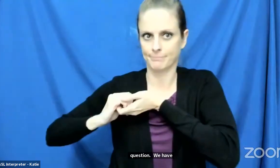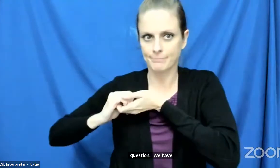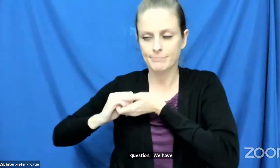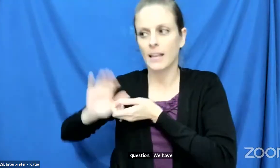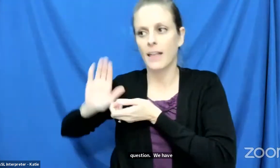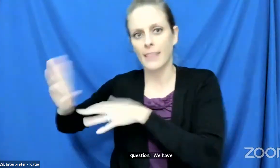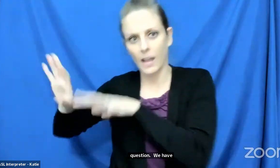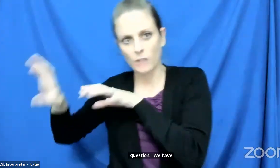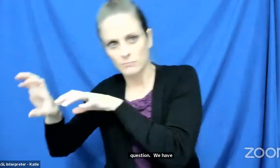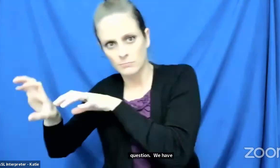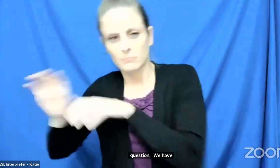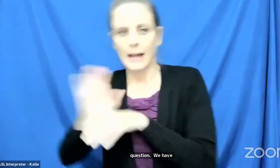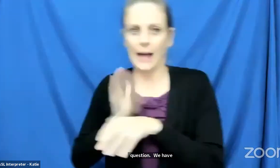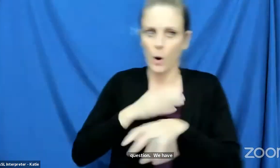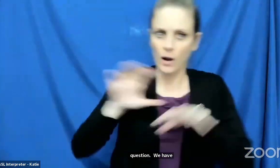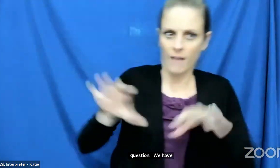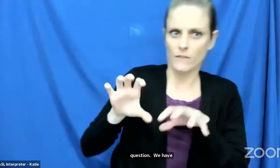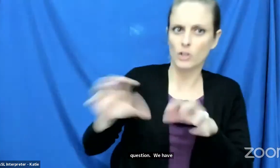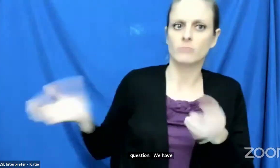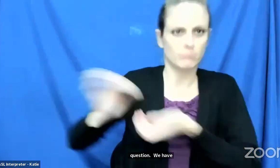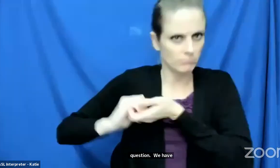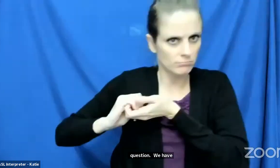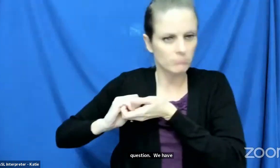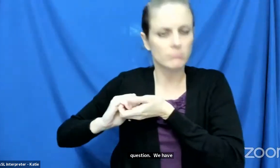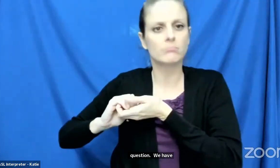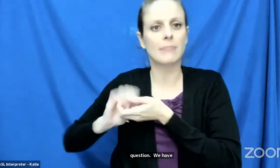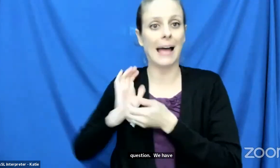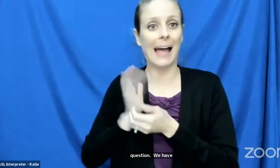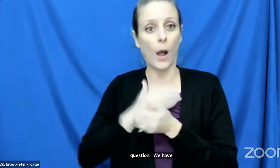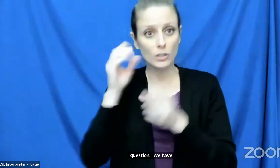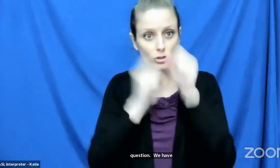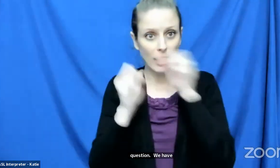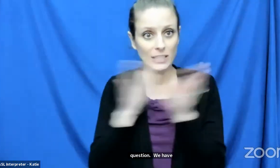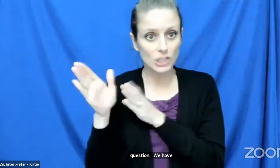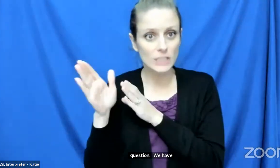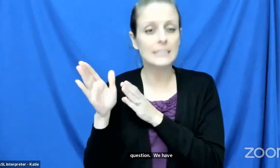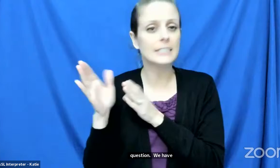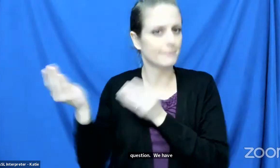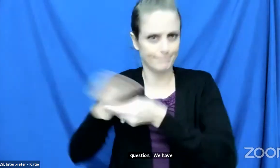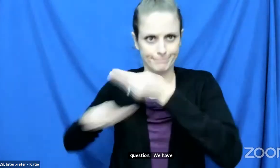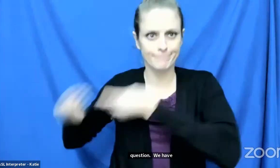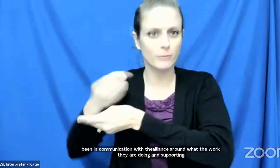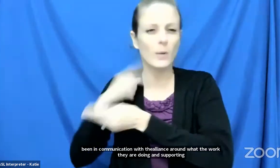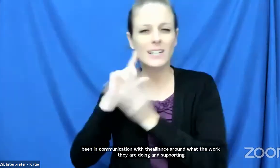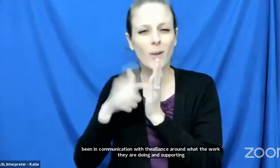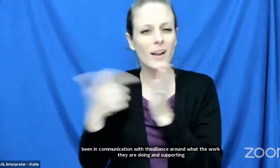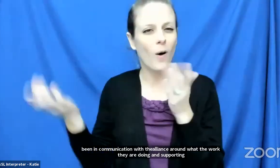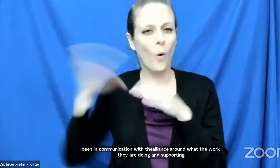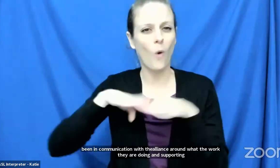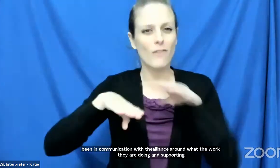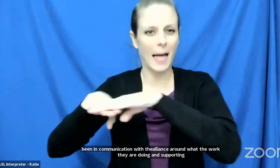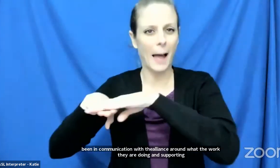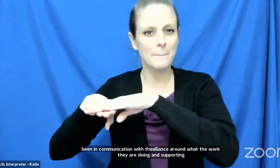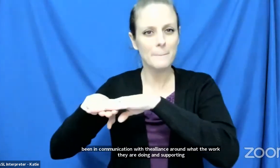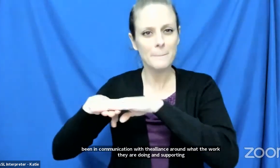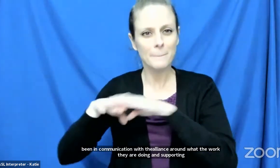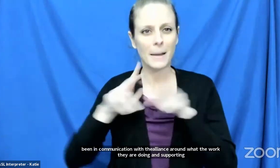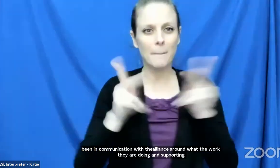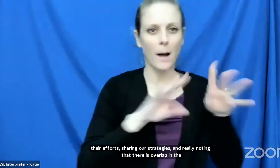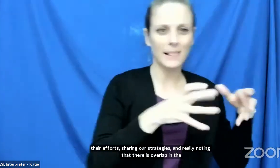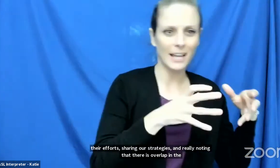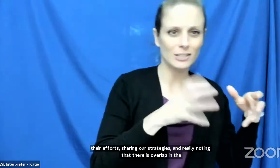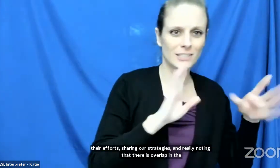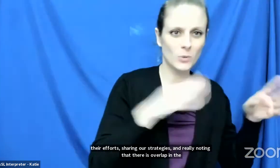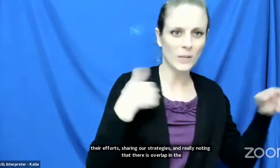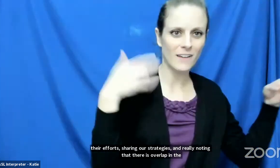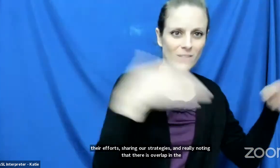our strategies, and really noting that there is overlap in the populations that we're looking at.